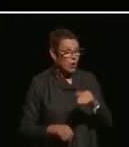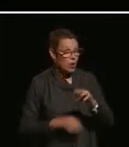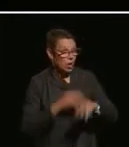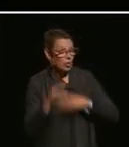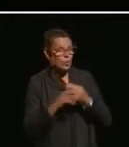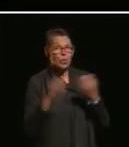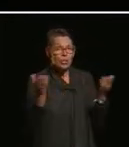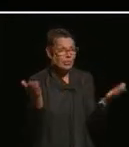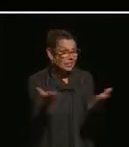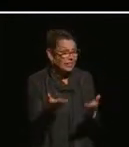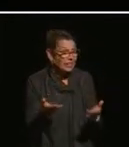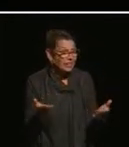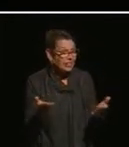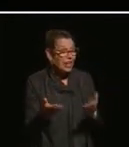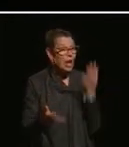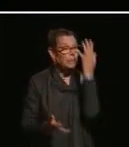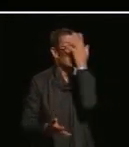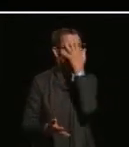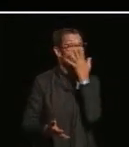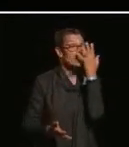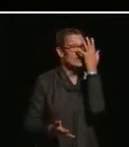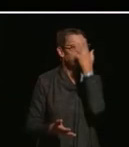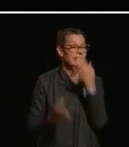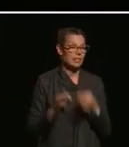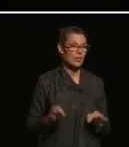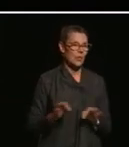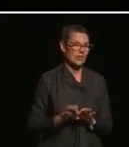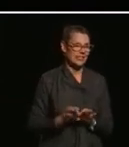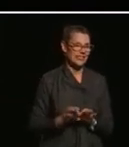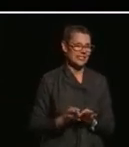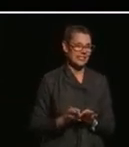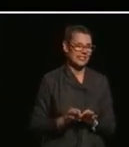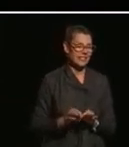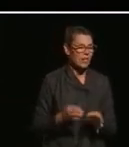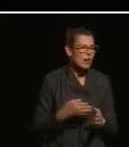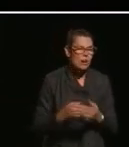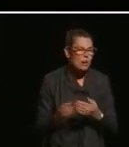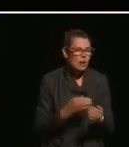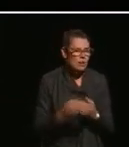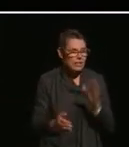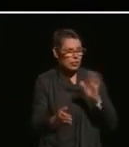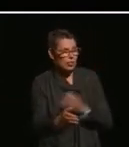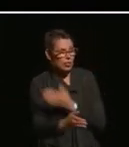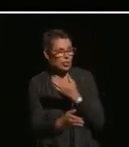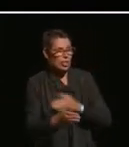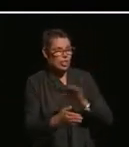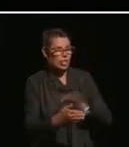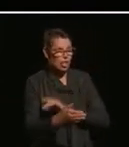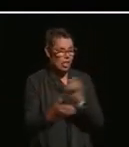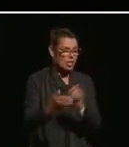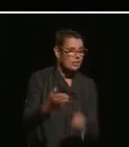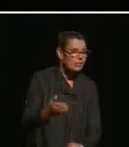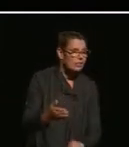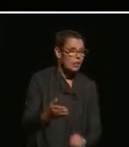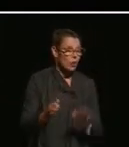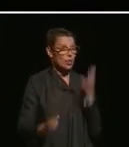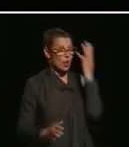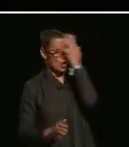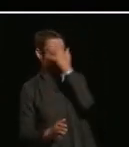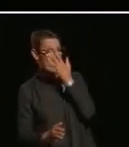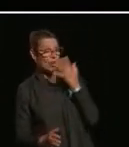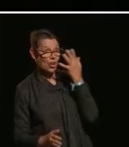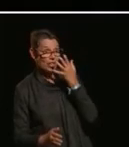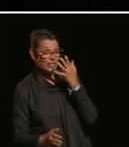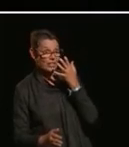it the format of a song or the look we present, it's the appearance that makes the first and